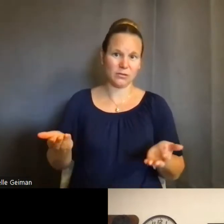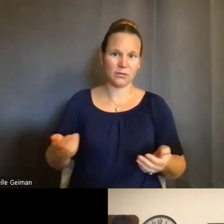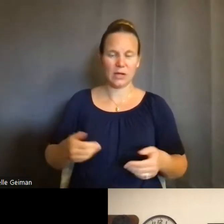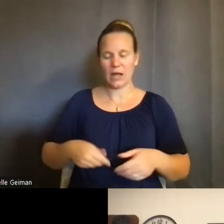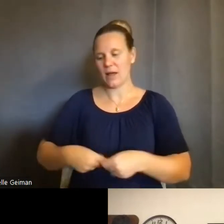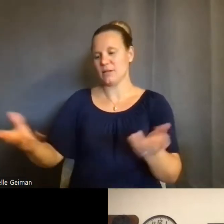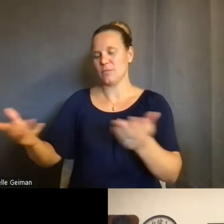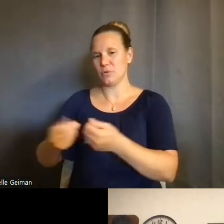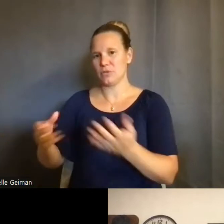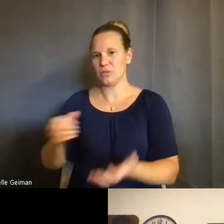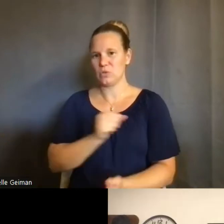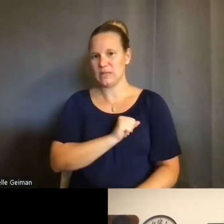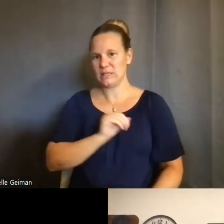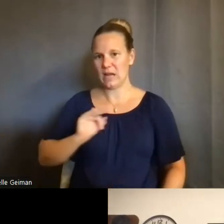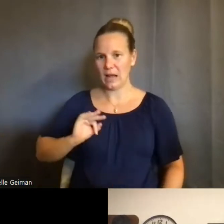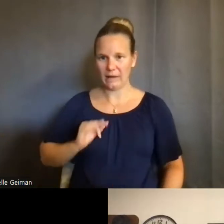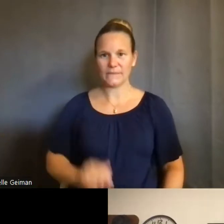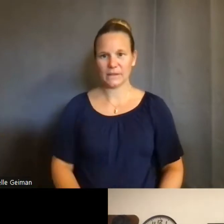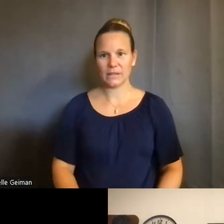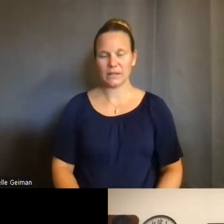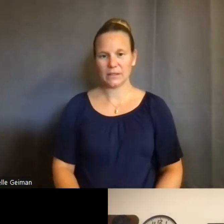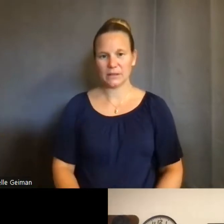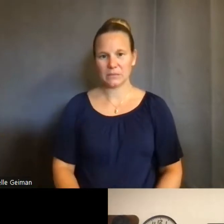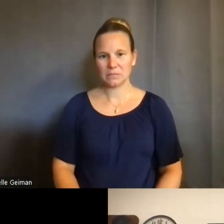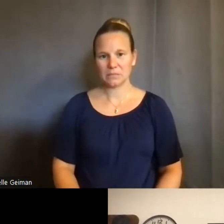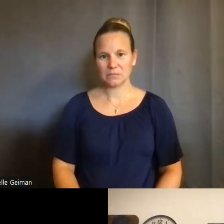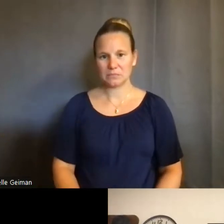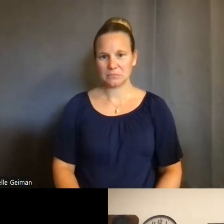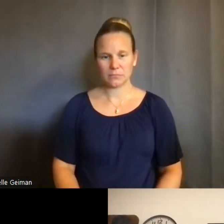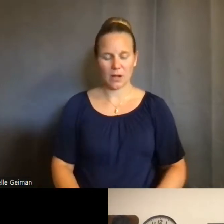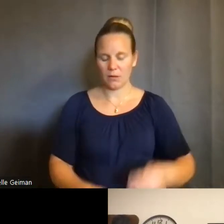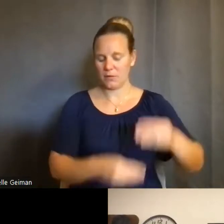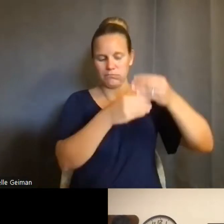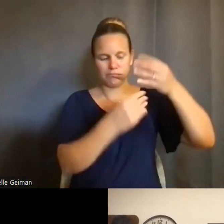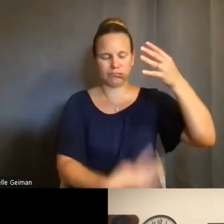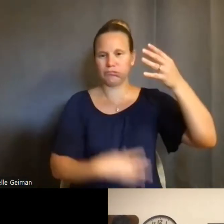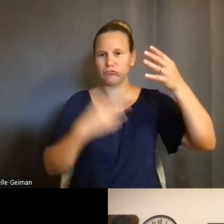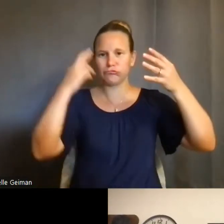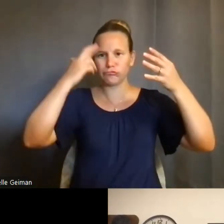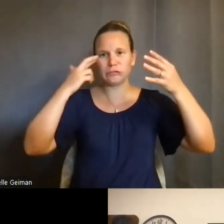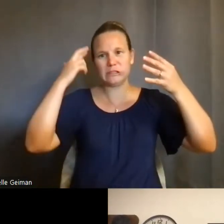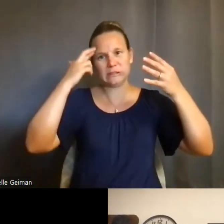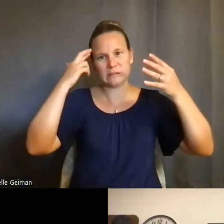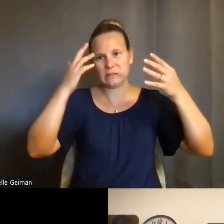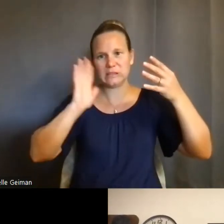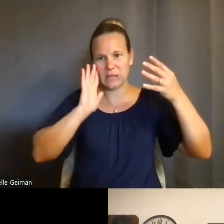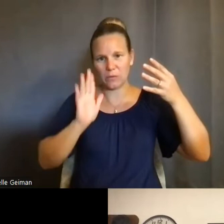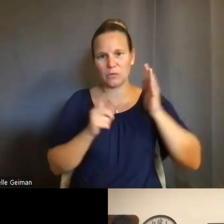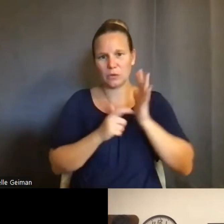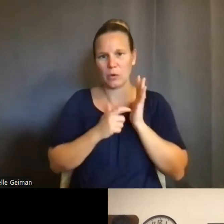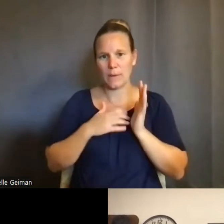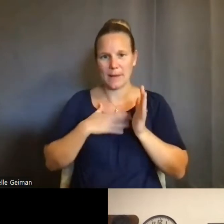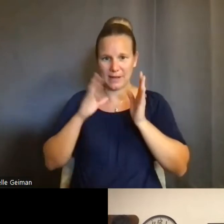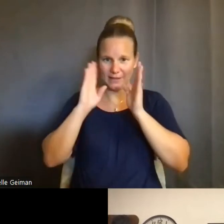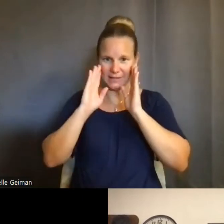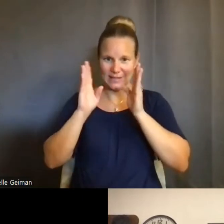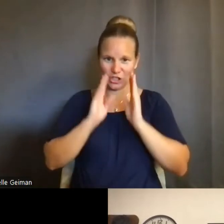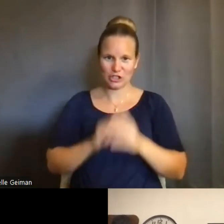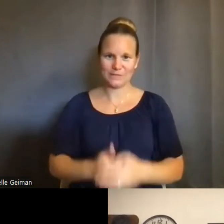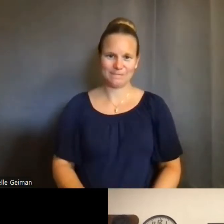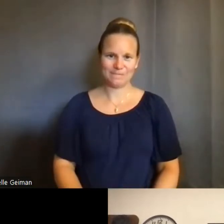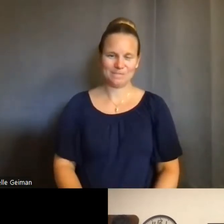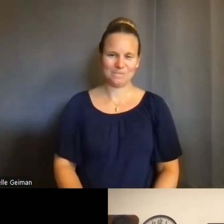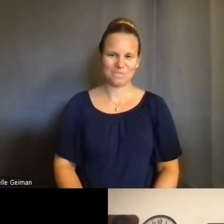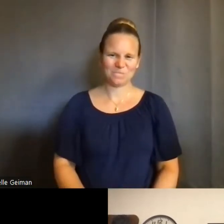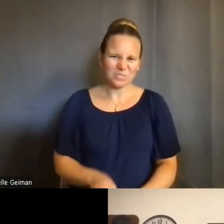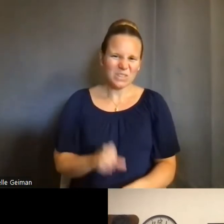to staff. There could be any number of things that might require my attention. So it's hard to